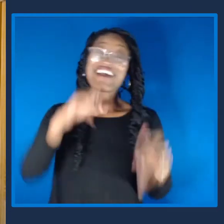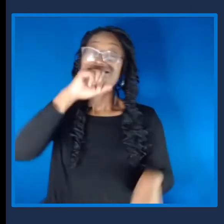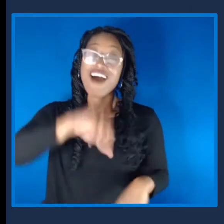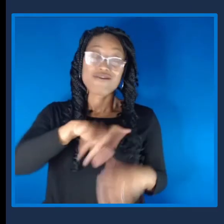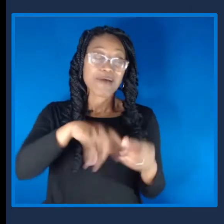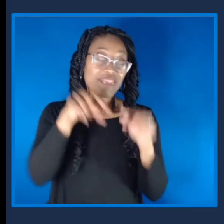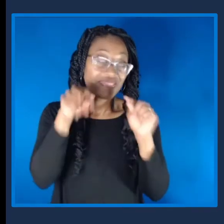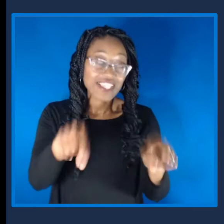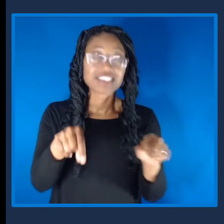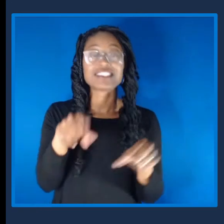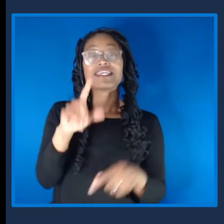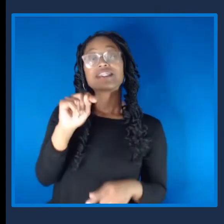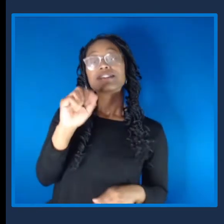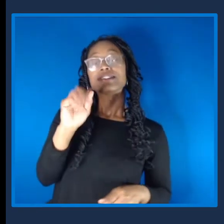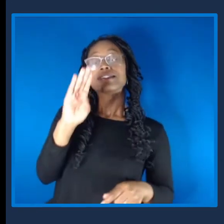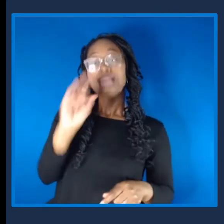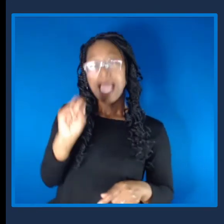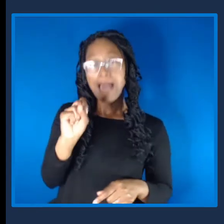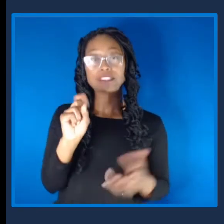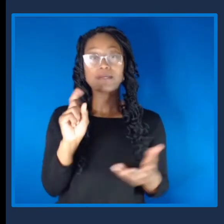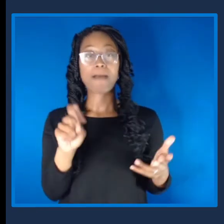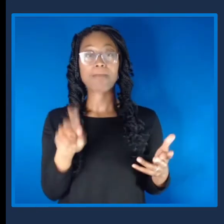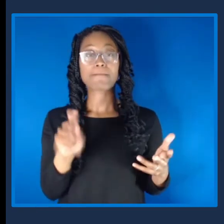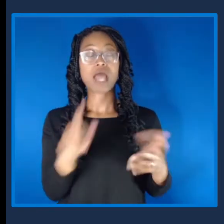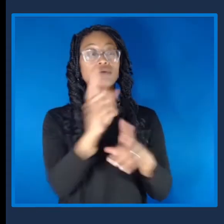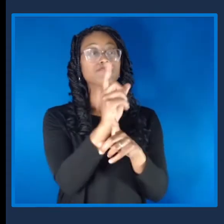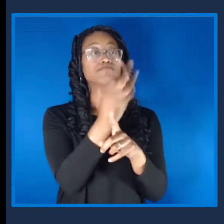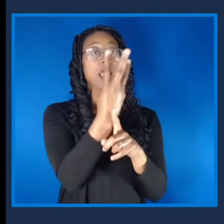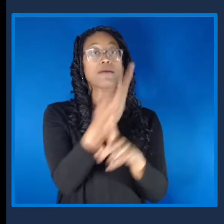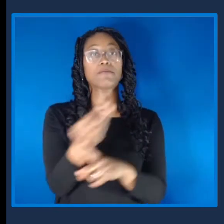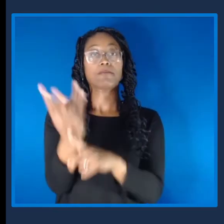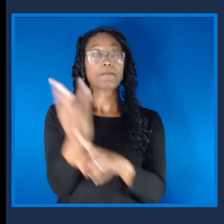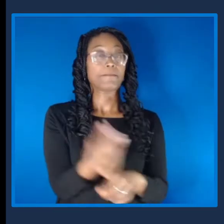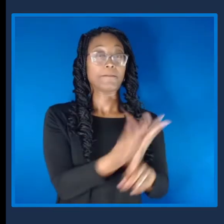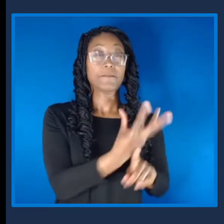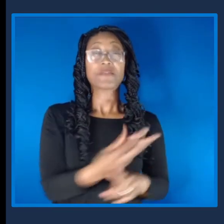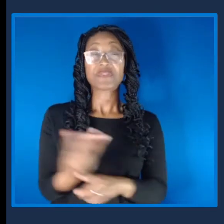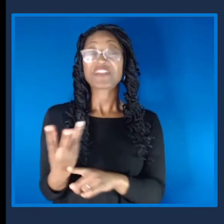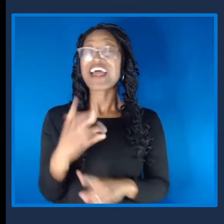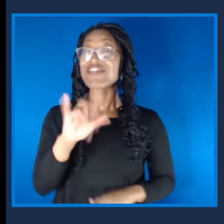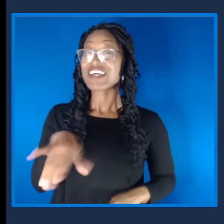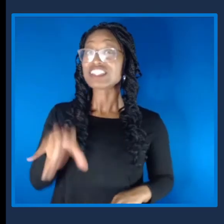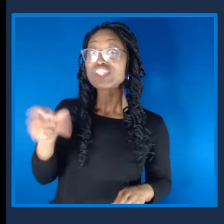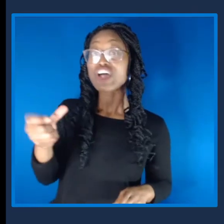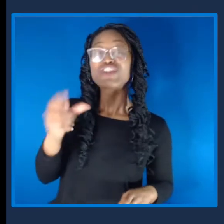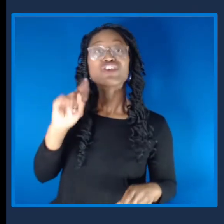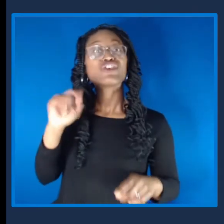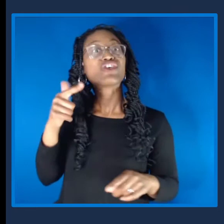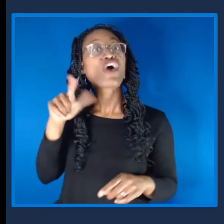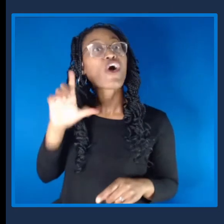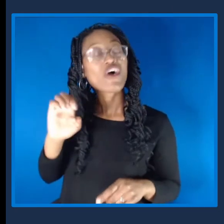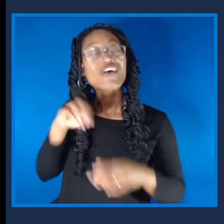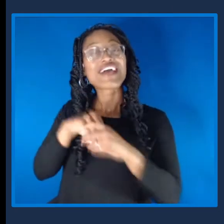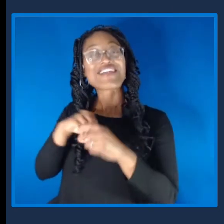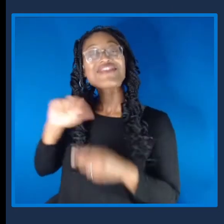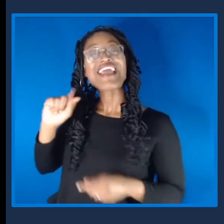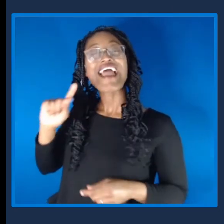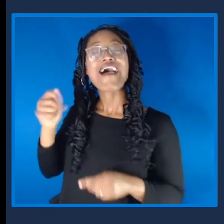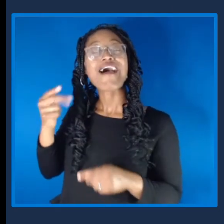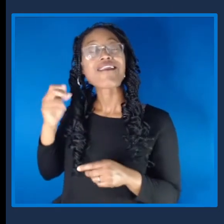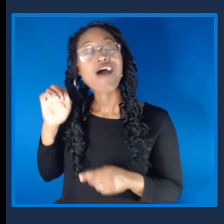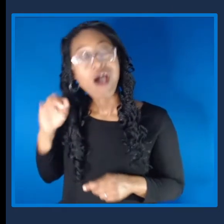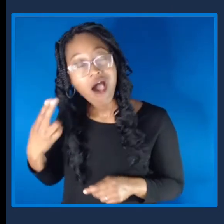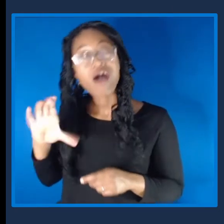this is tab stops. So that's another toggle in the ad hoc tool. I can turn it on, and I can start to tab through